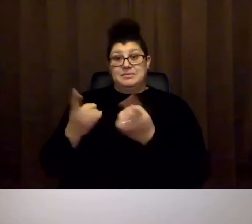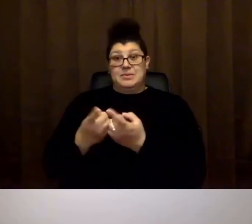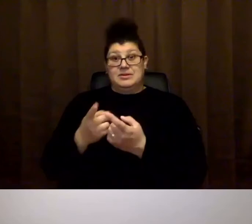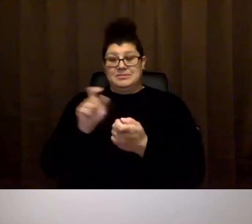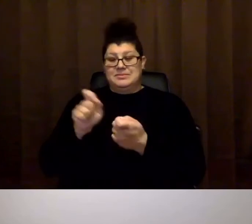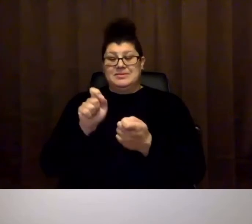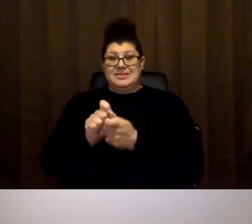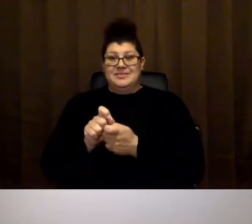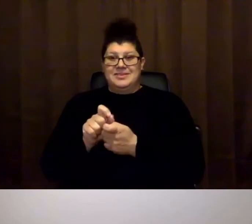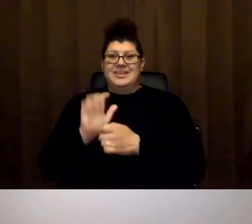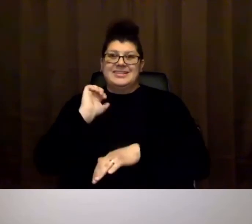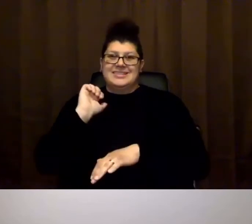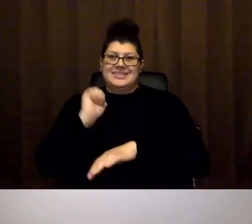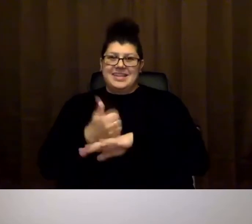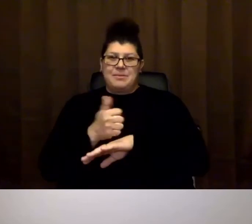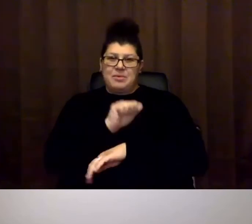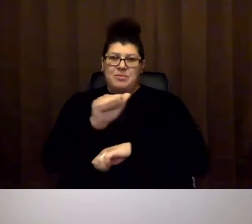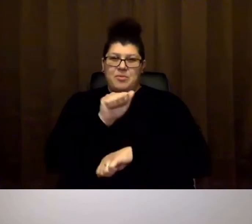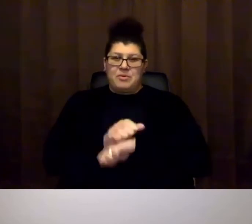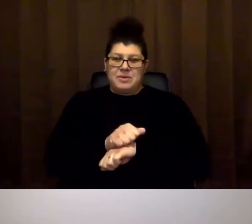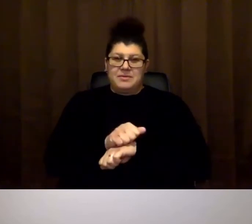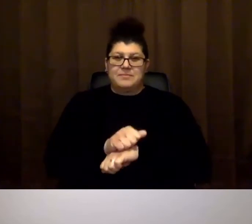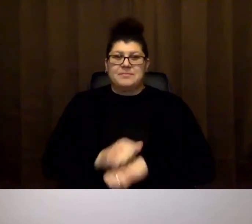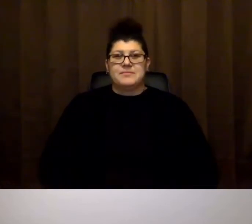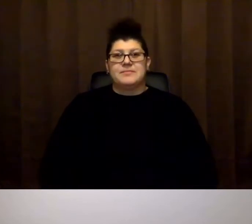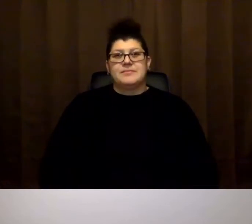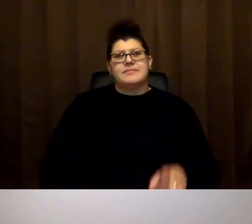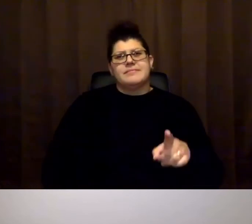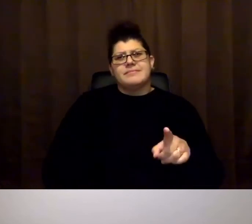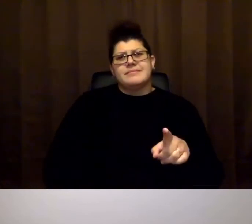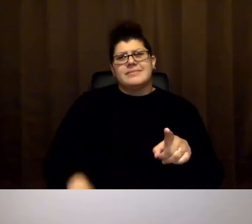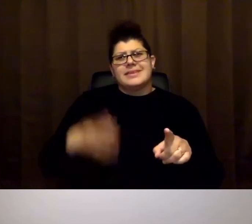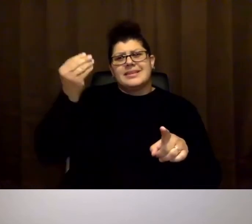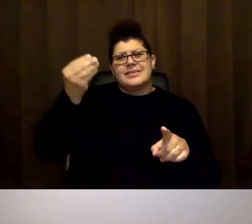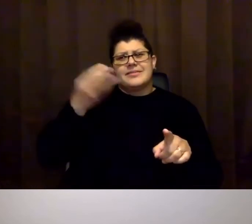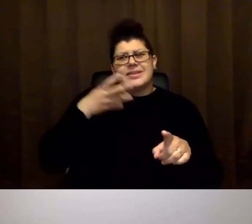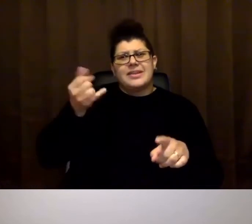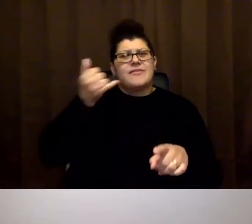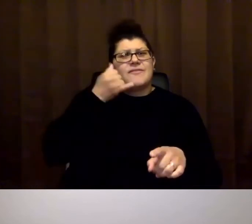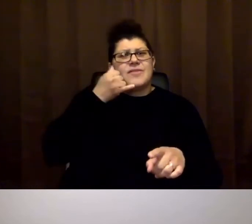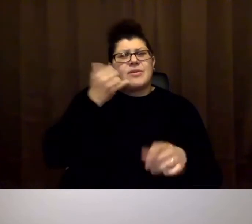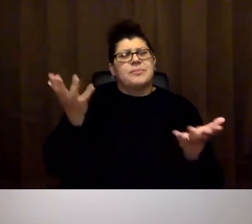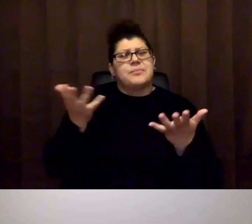with an appointment and things like that. Okay, and Rebecca, could you go ahead and give us that phone number?